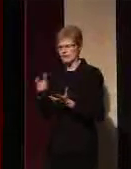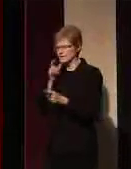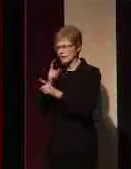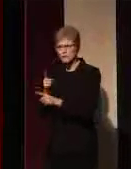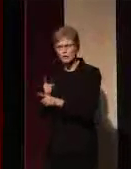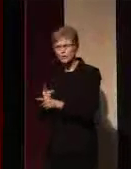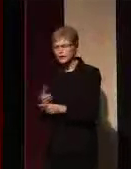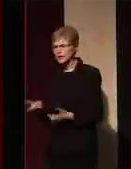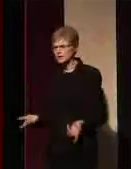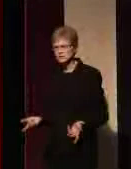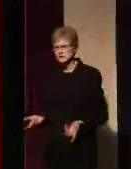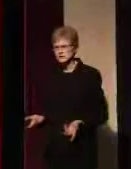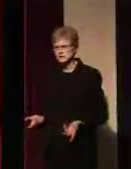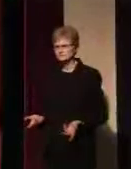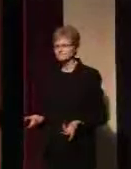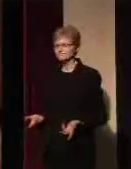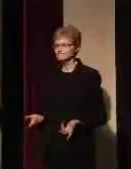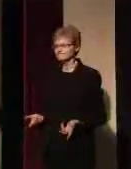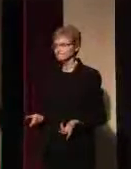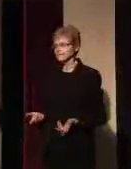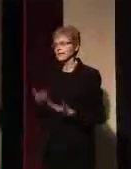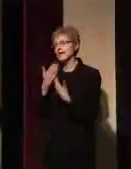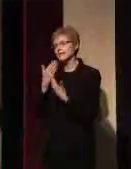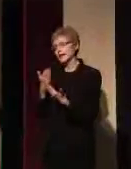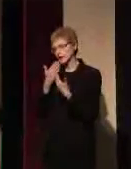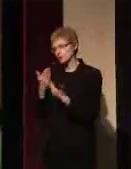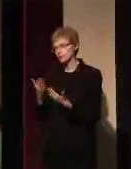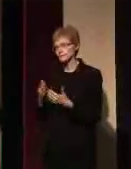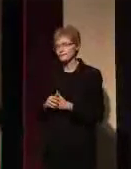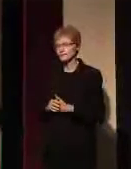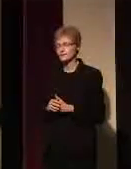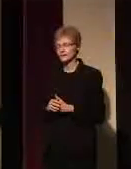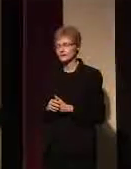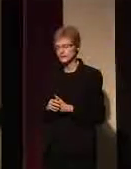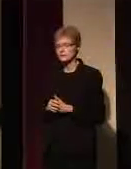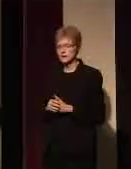inappropriate. Right. And I think, thank you.